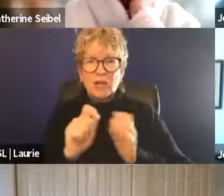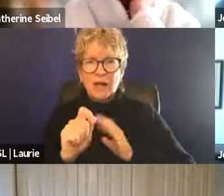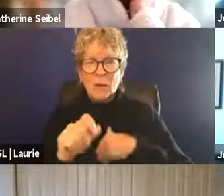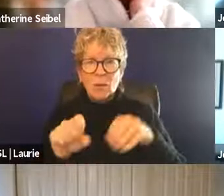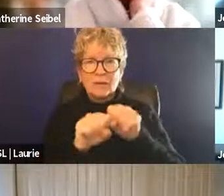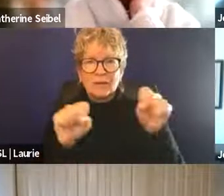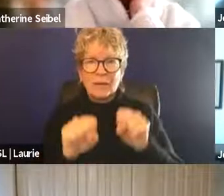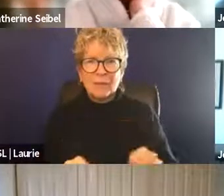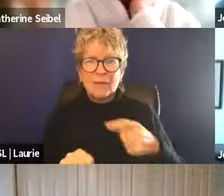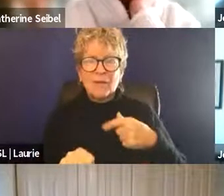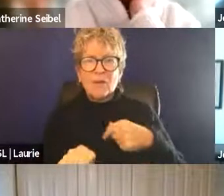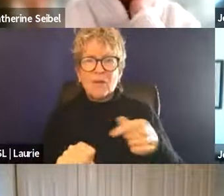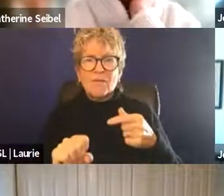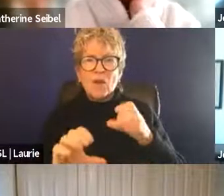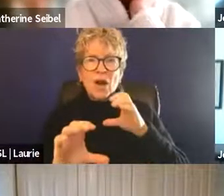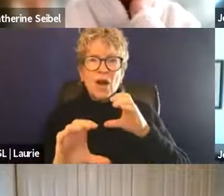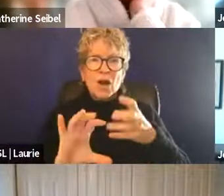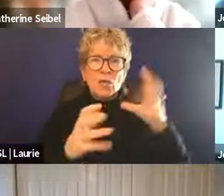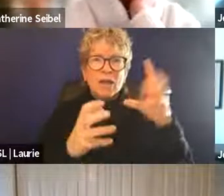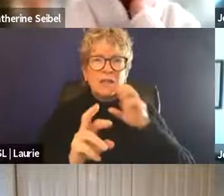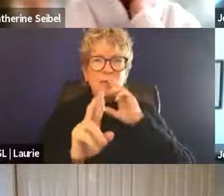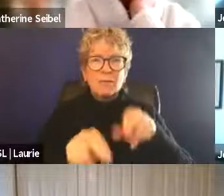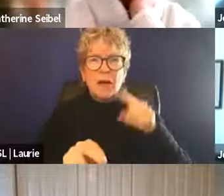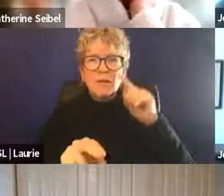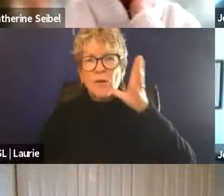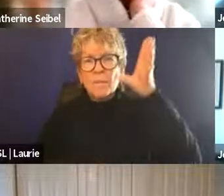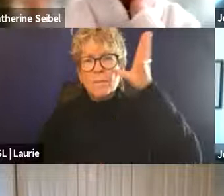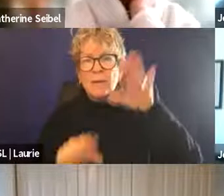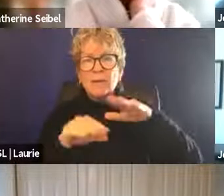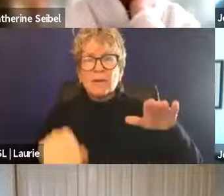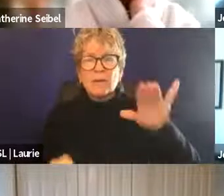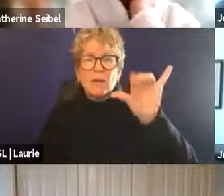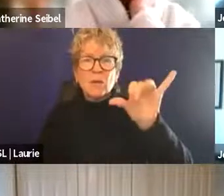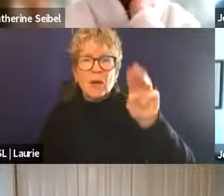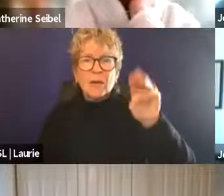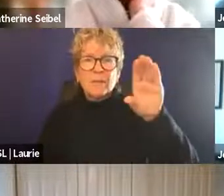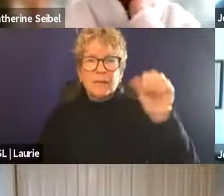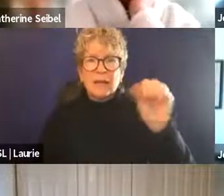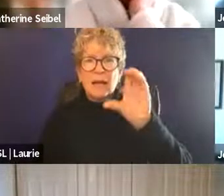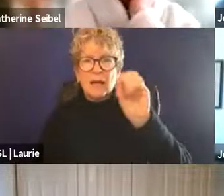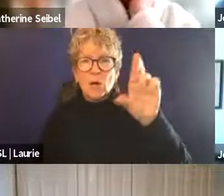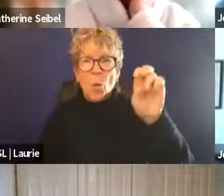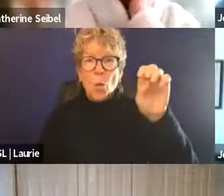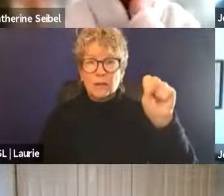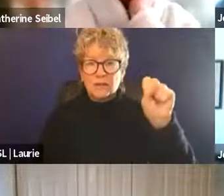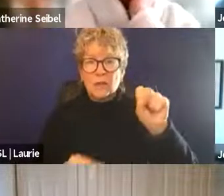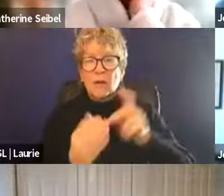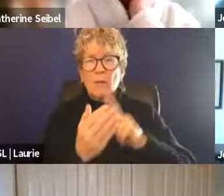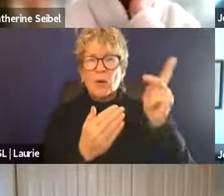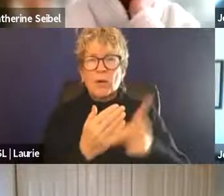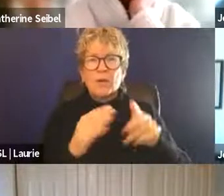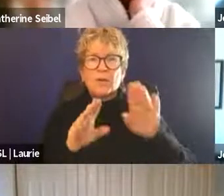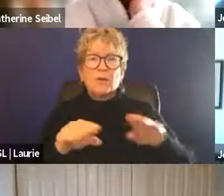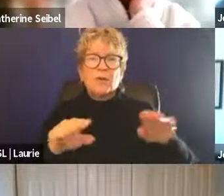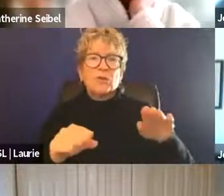of crisis response for children and parents. And that was when the YMCA CORS program, Children's Crisis